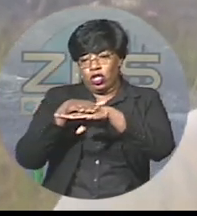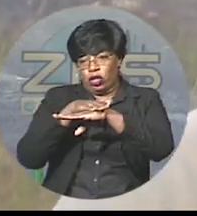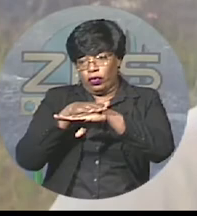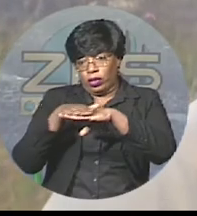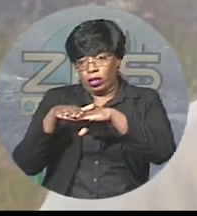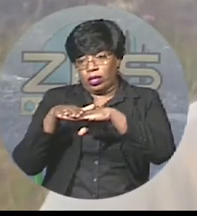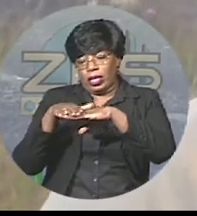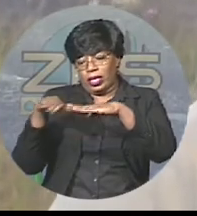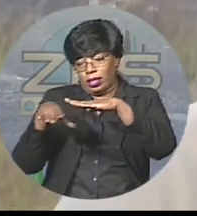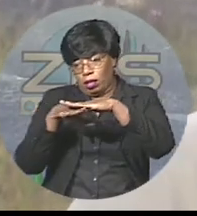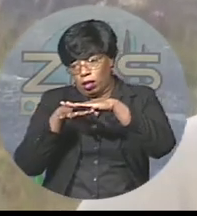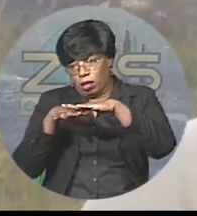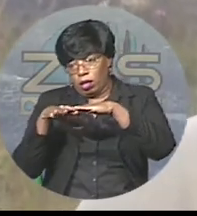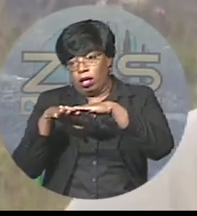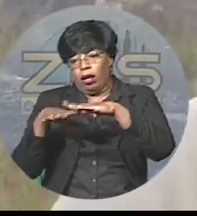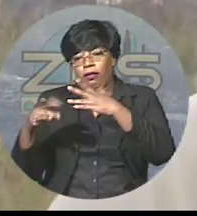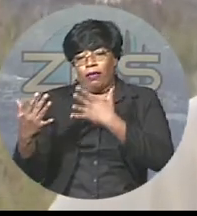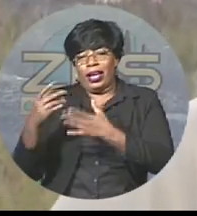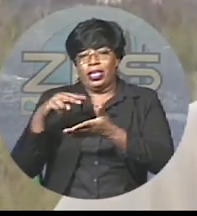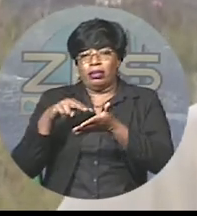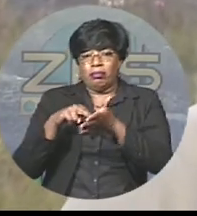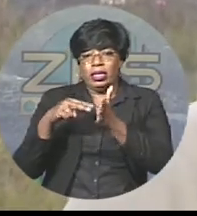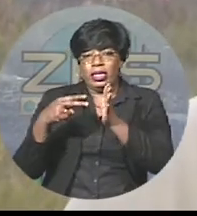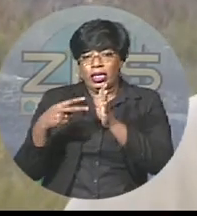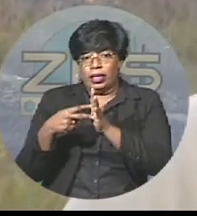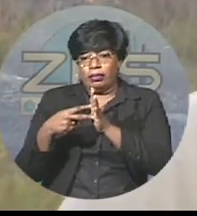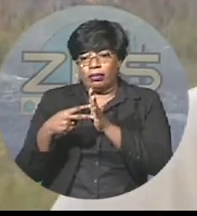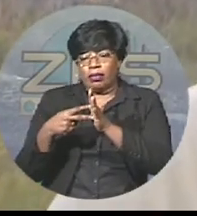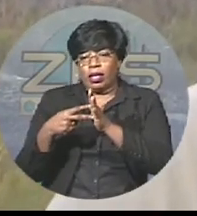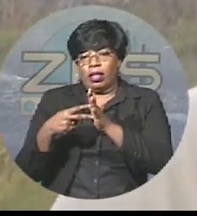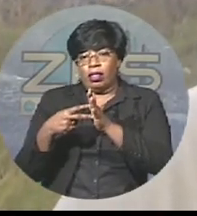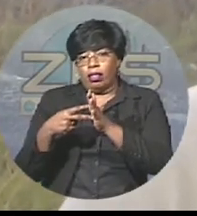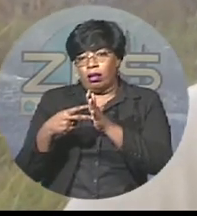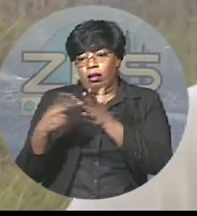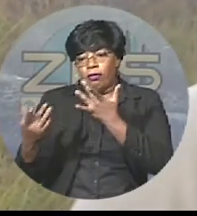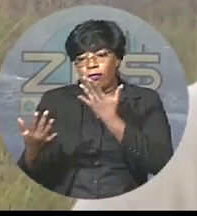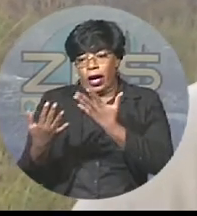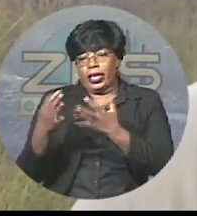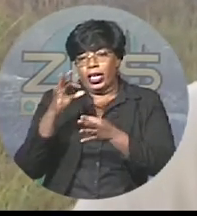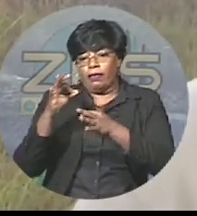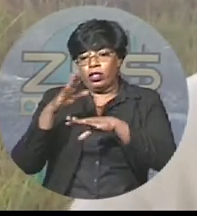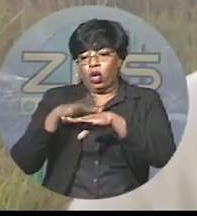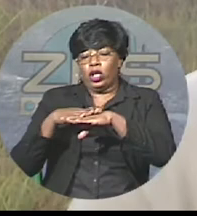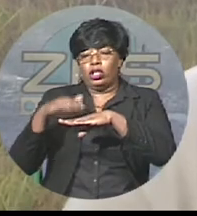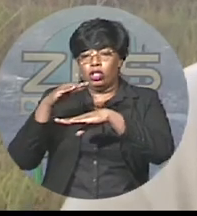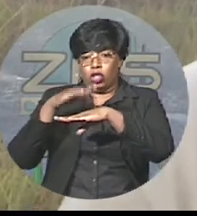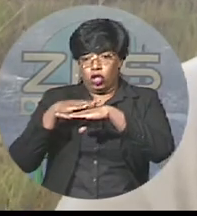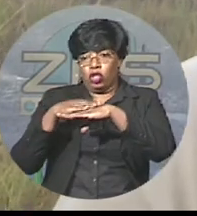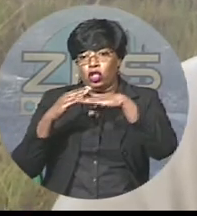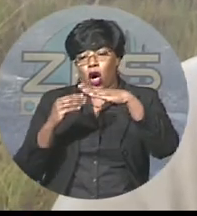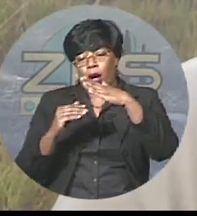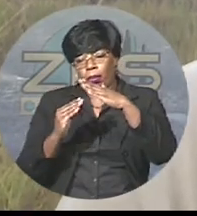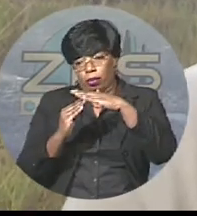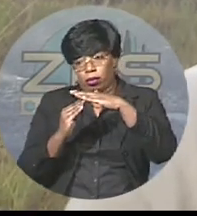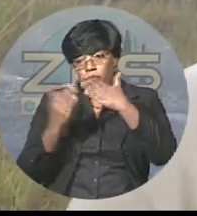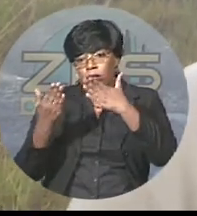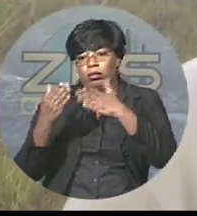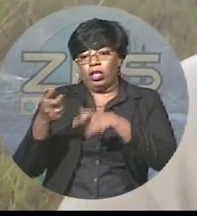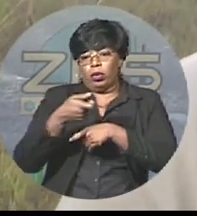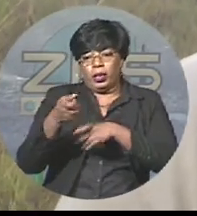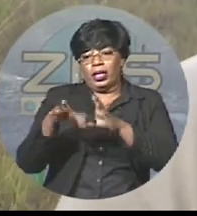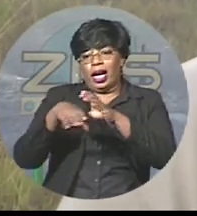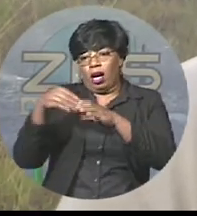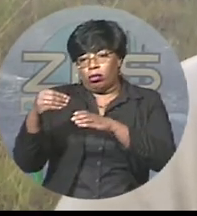it's a subterranean fire. And by that it means the fire, if it was on the surface, that fire would have been